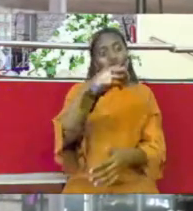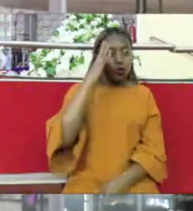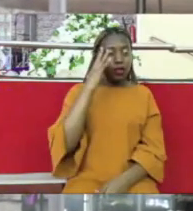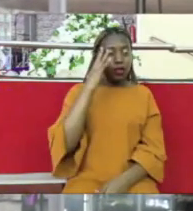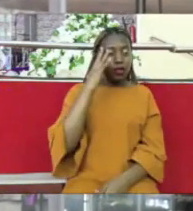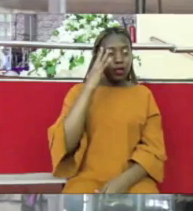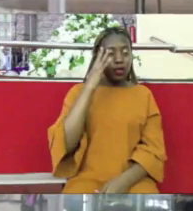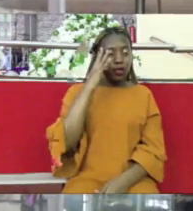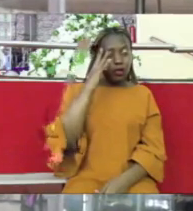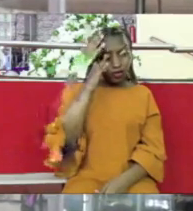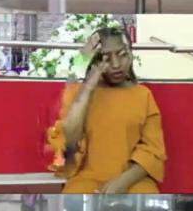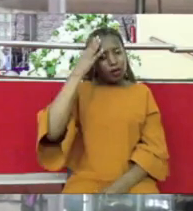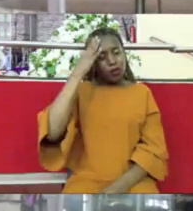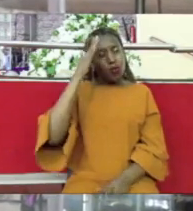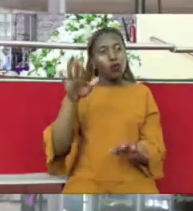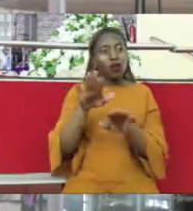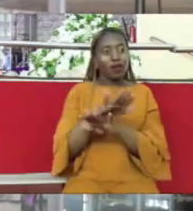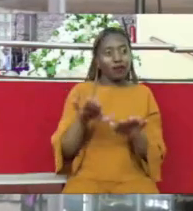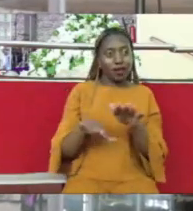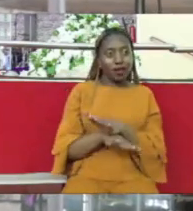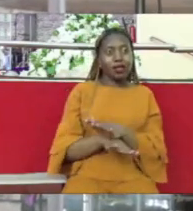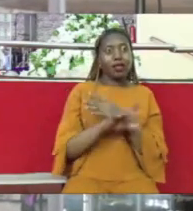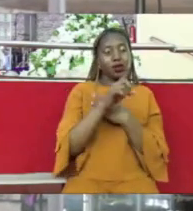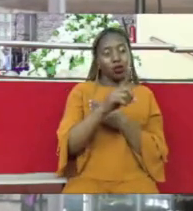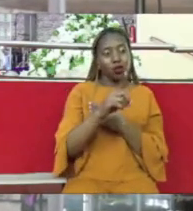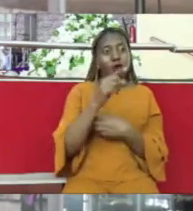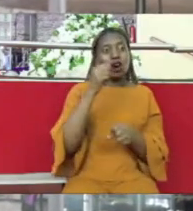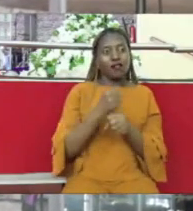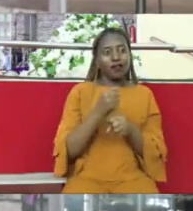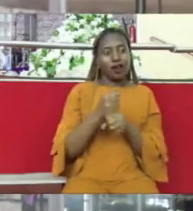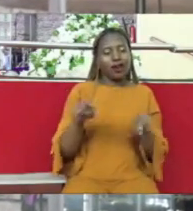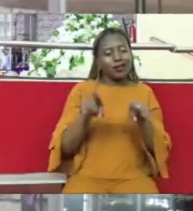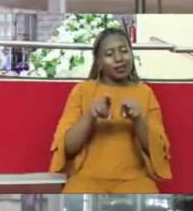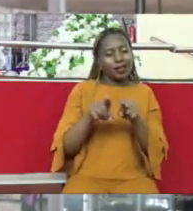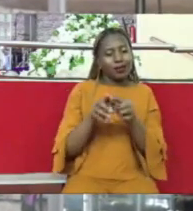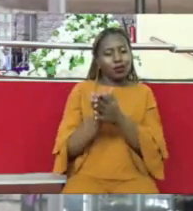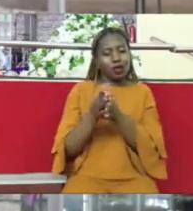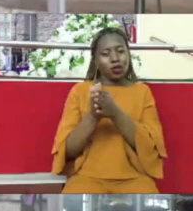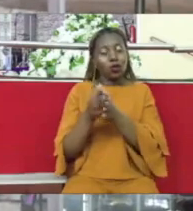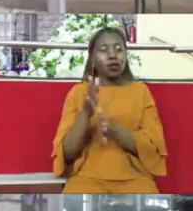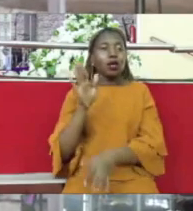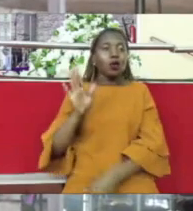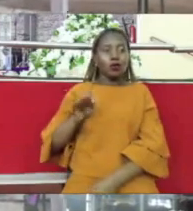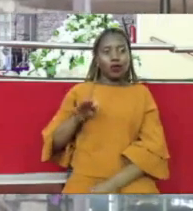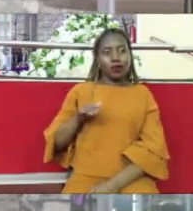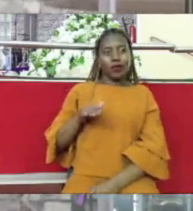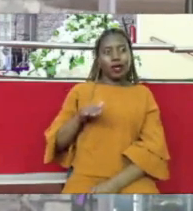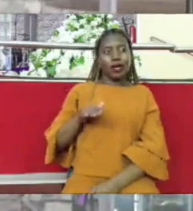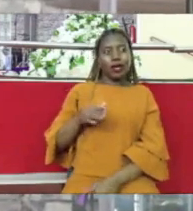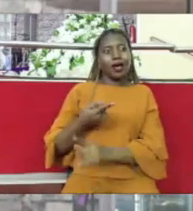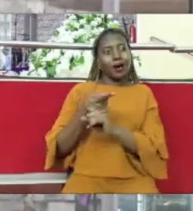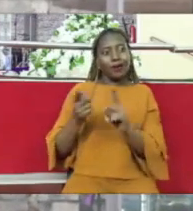did, just like he knew about this woman. Anajua yale mambo ambayo umefanya, jinsi alivyojua kuhusu huyu mwanadada. But he's saying, come, let's